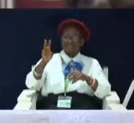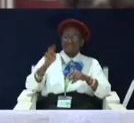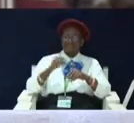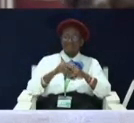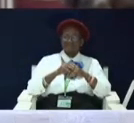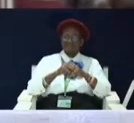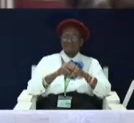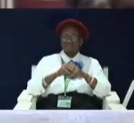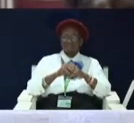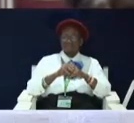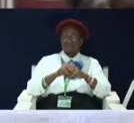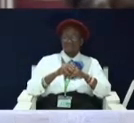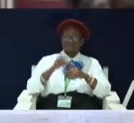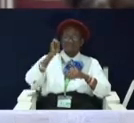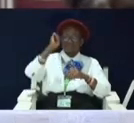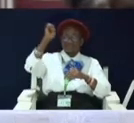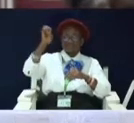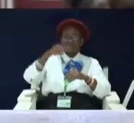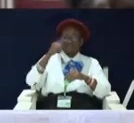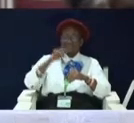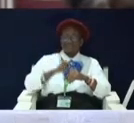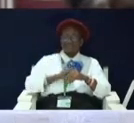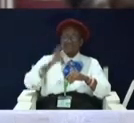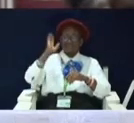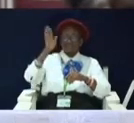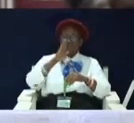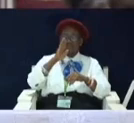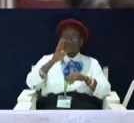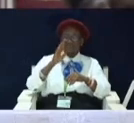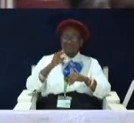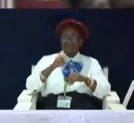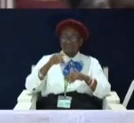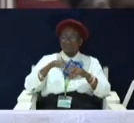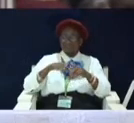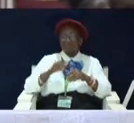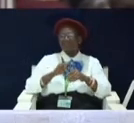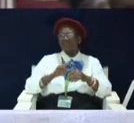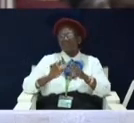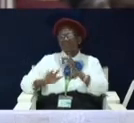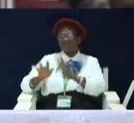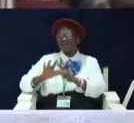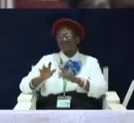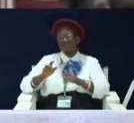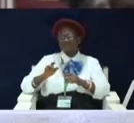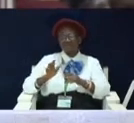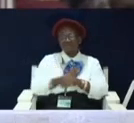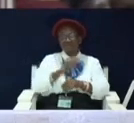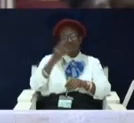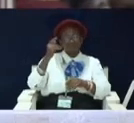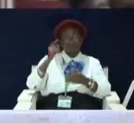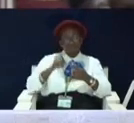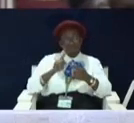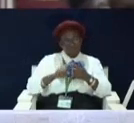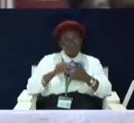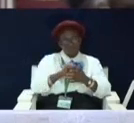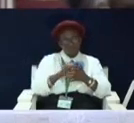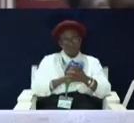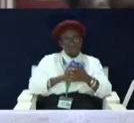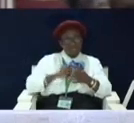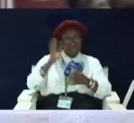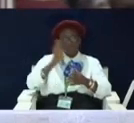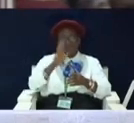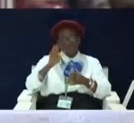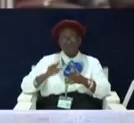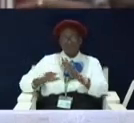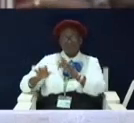logun. He said, I'll be merciful unto whom I'll be merciful. O ni emi o sanu fun eniti emi o sanu fun. I will have compassion on whom I will have